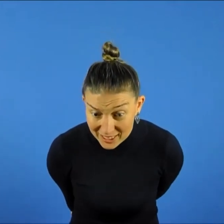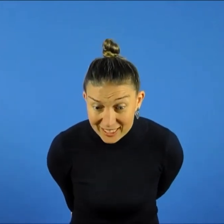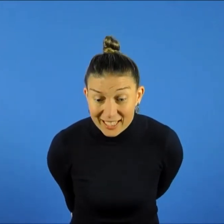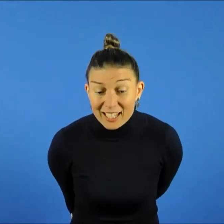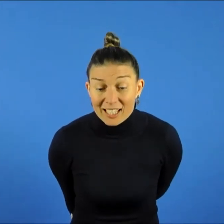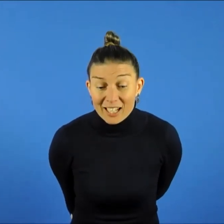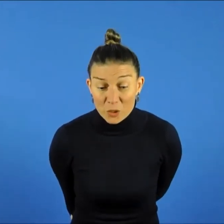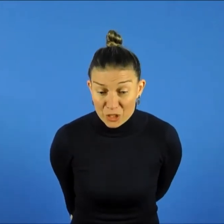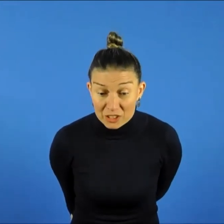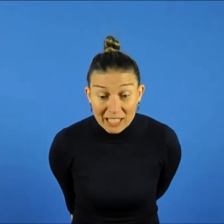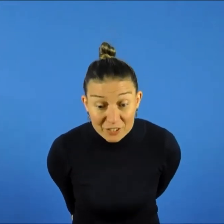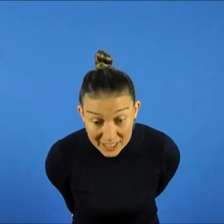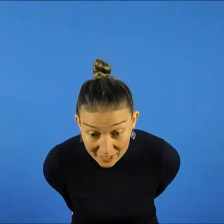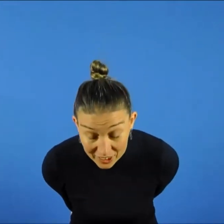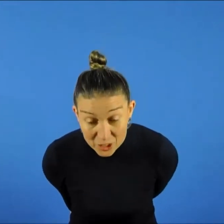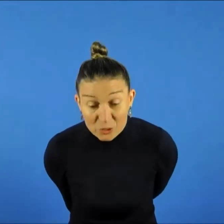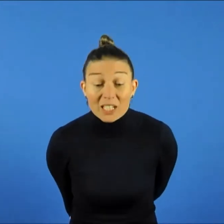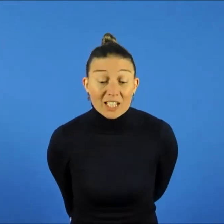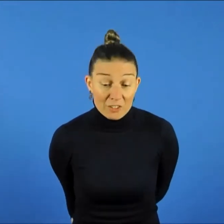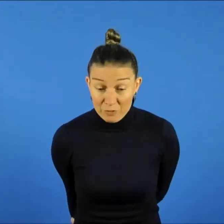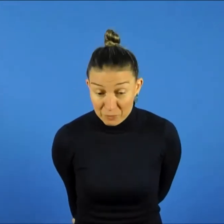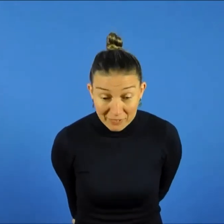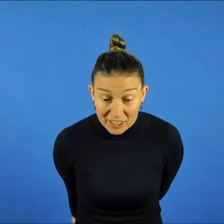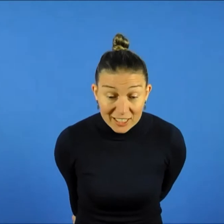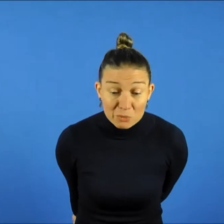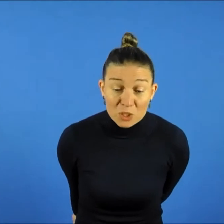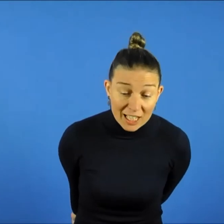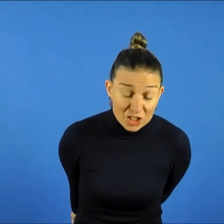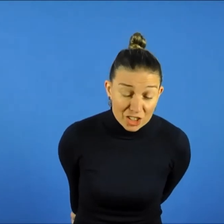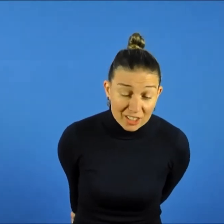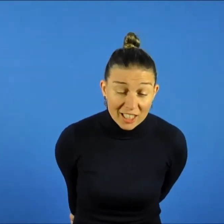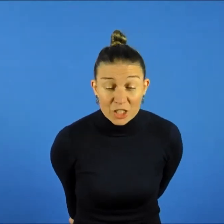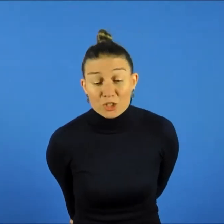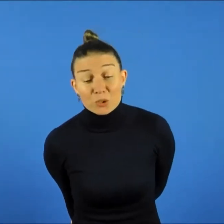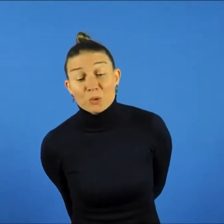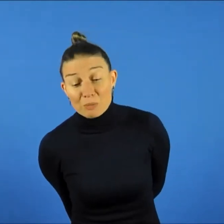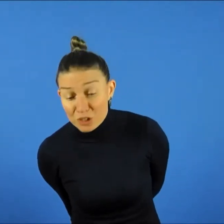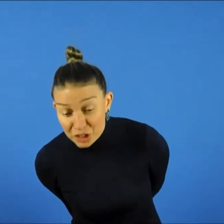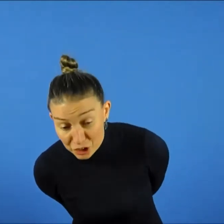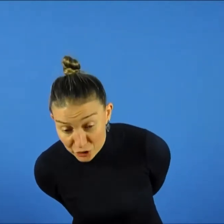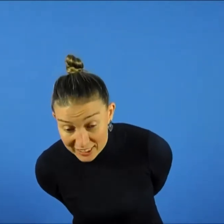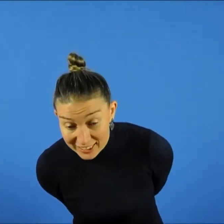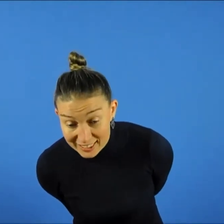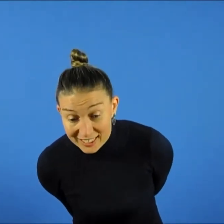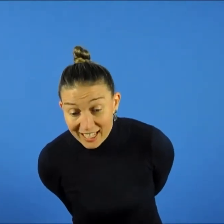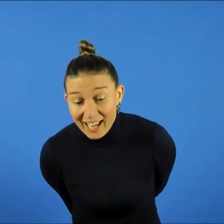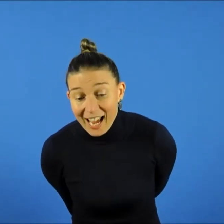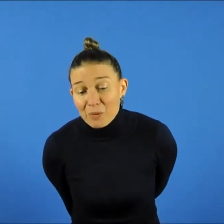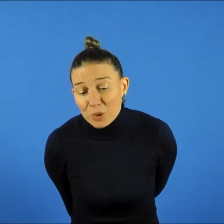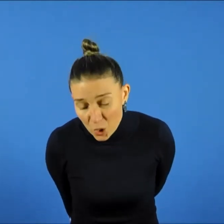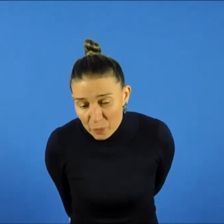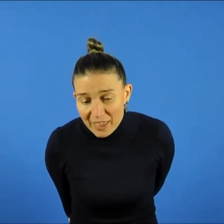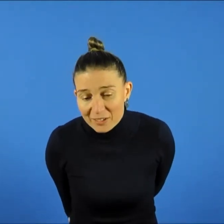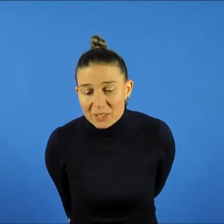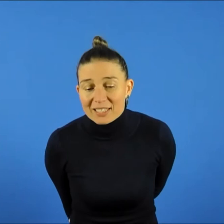becomes a question of life or death. So from everyday communication to emergency services, I